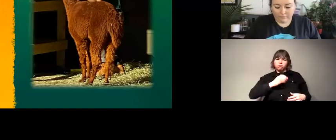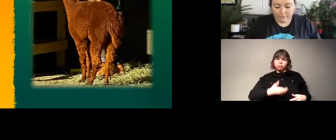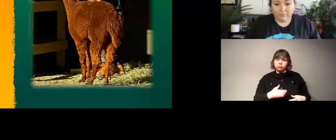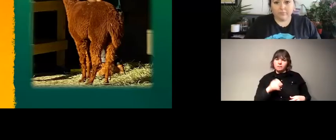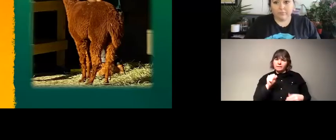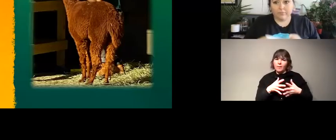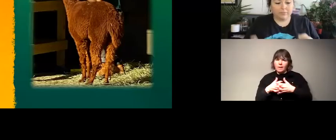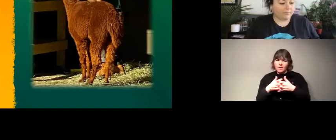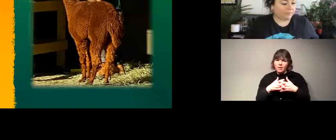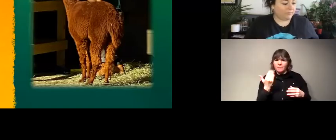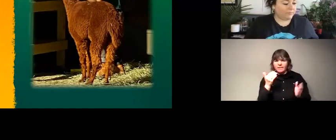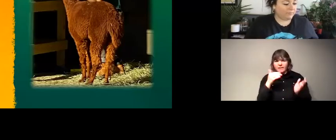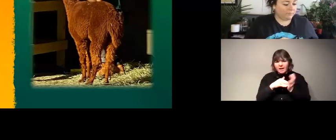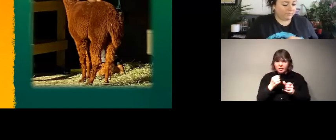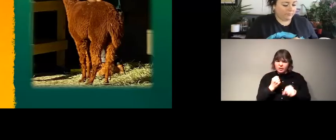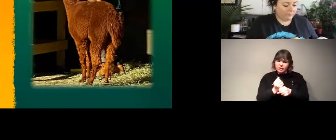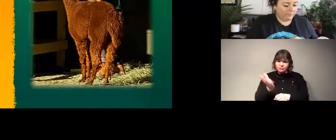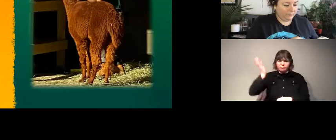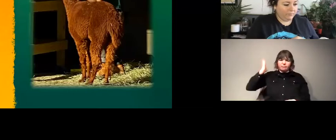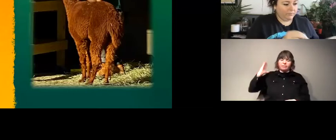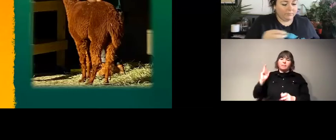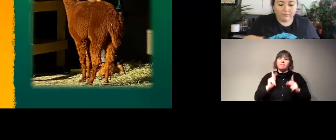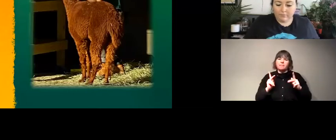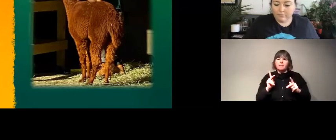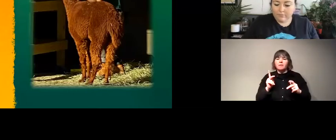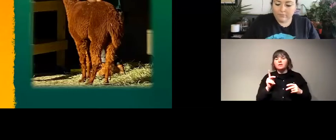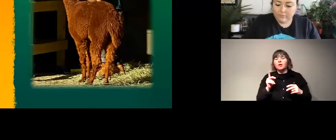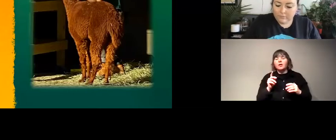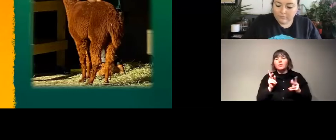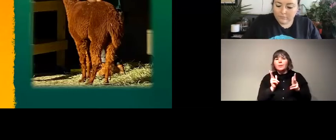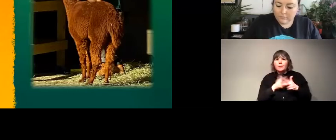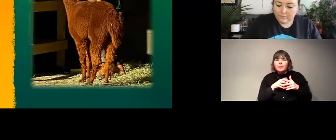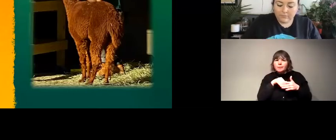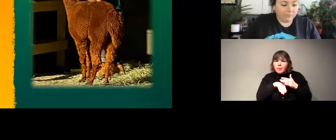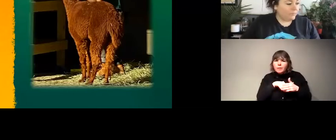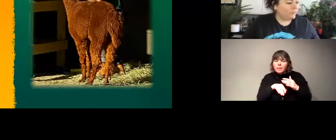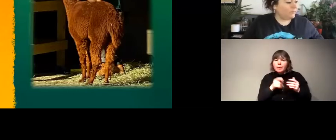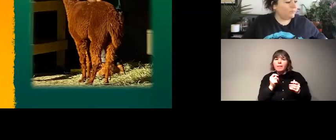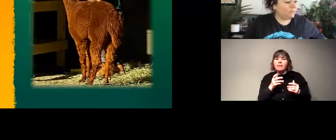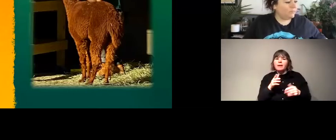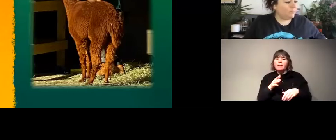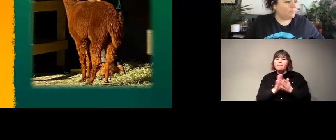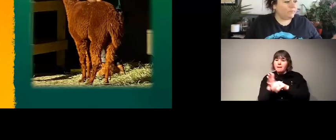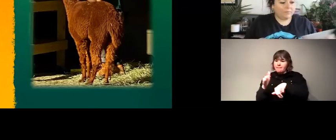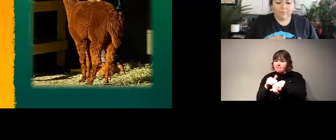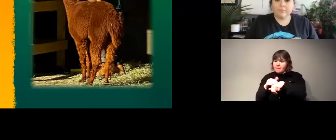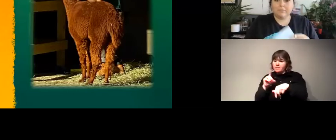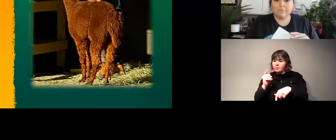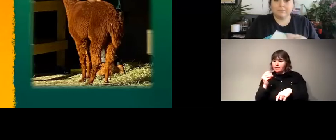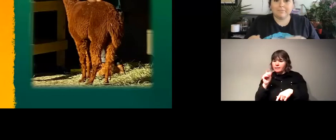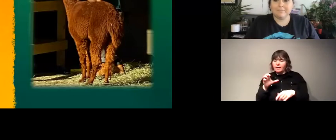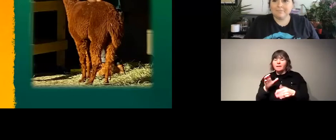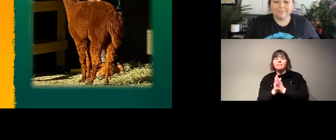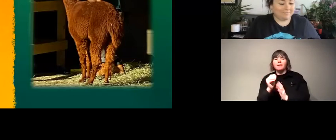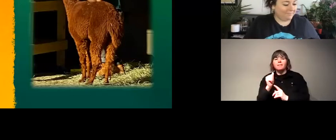America, about 15,000 years ago or so, people started selectively breeding them. Then they domesticated them and they turned into alpacas where they're furry